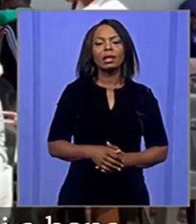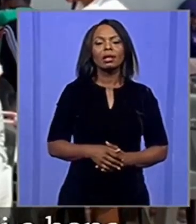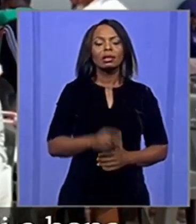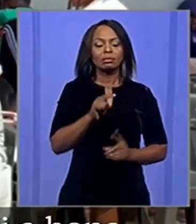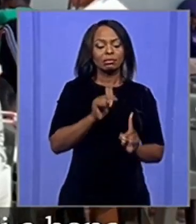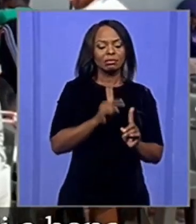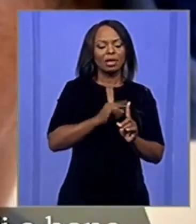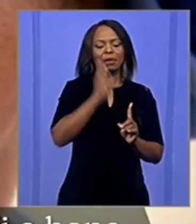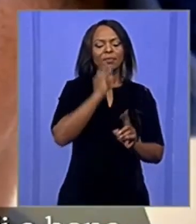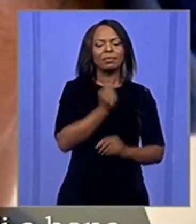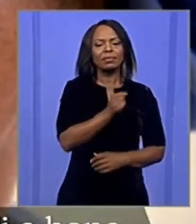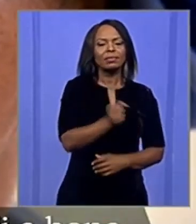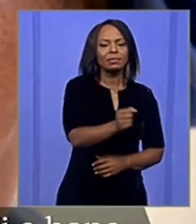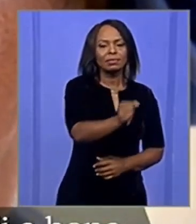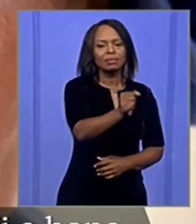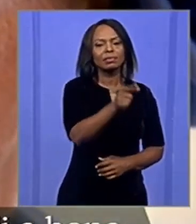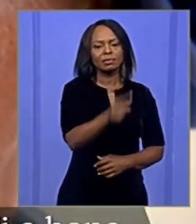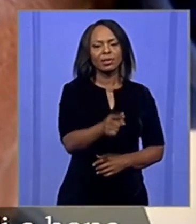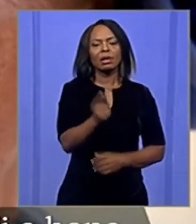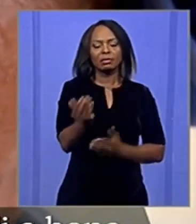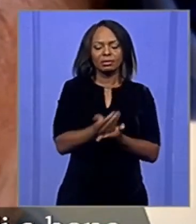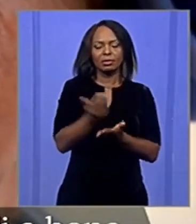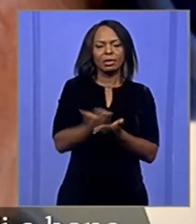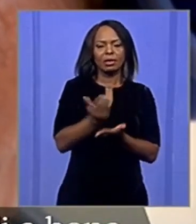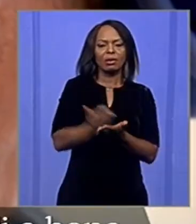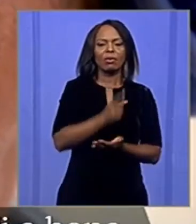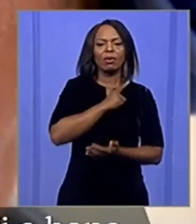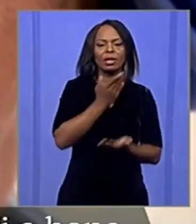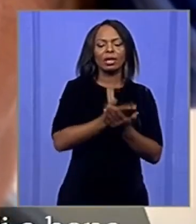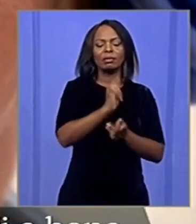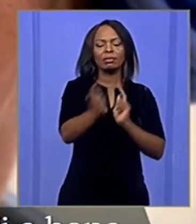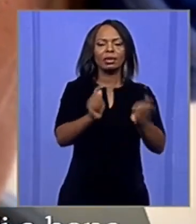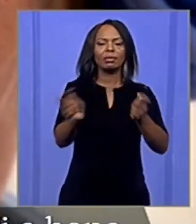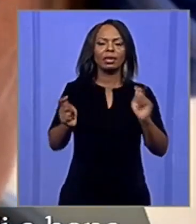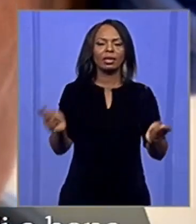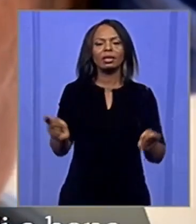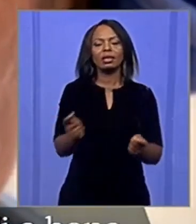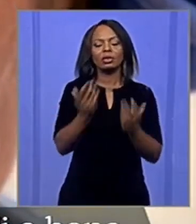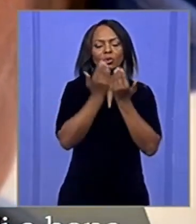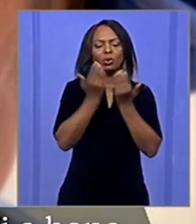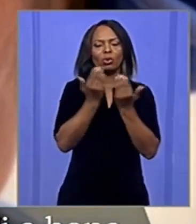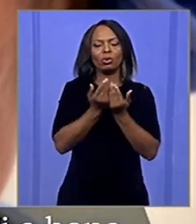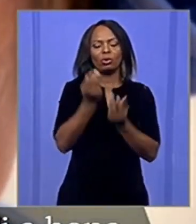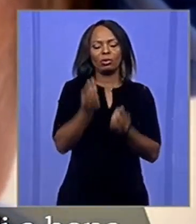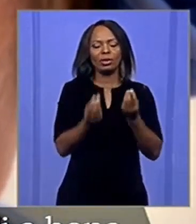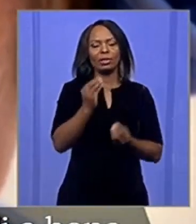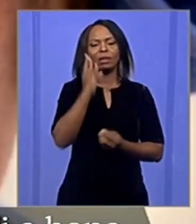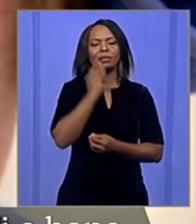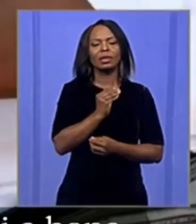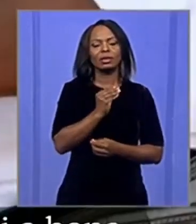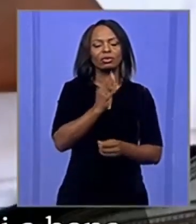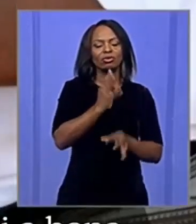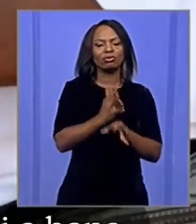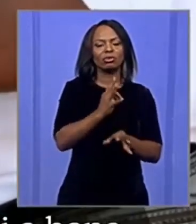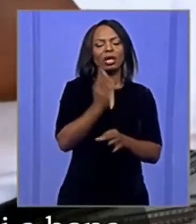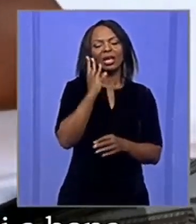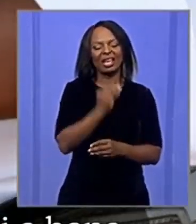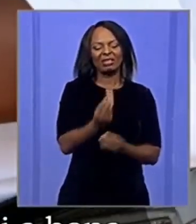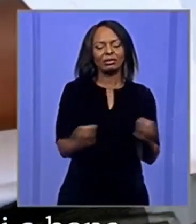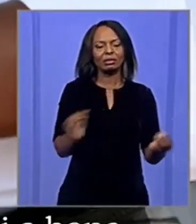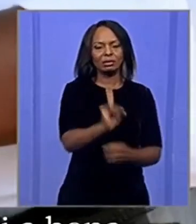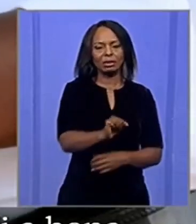Ngwepe o beeleditše mašeleng ao gore a kgone go lefela dithuto tša bana ba gagwe ba ditšhuana. Koko Ngwepe o re go tloga ngwageng wa go feta a